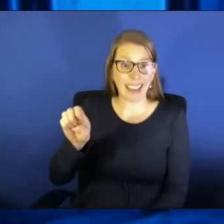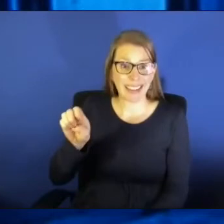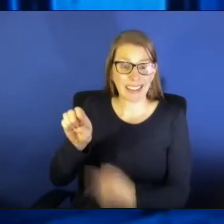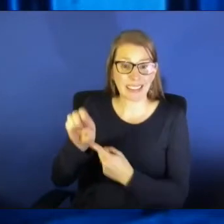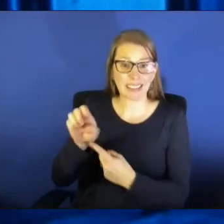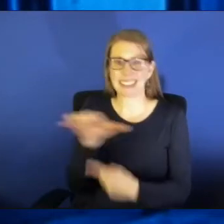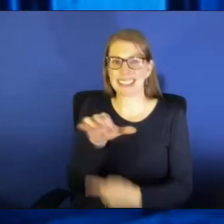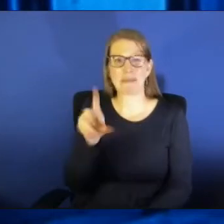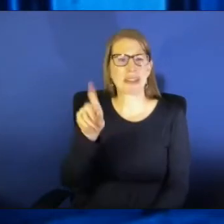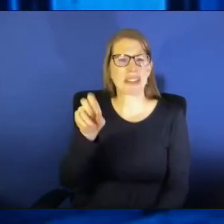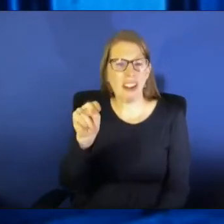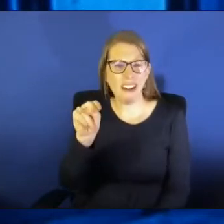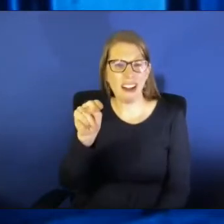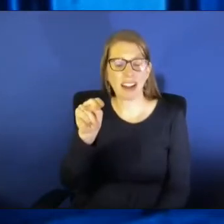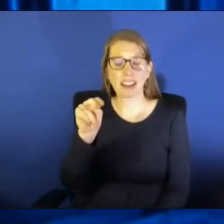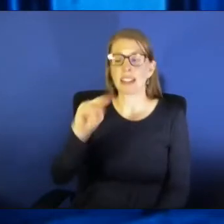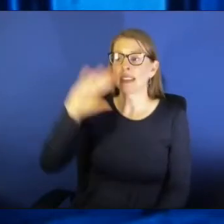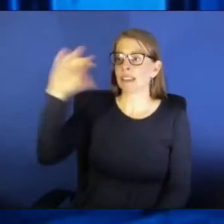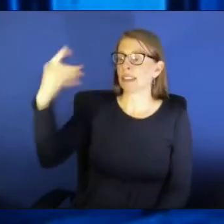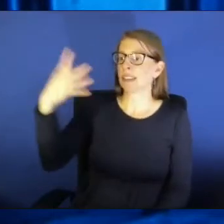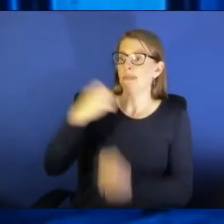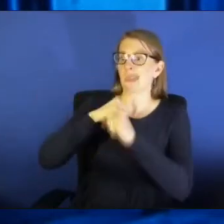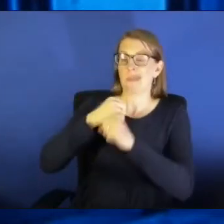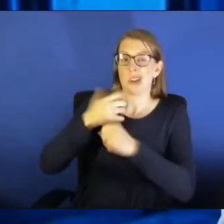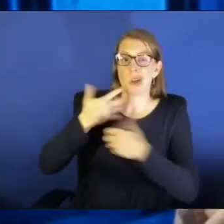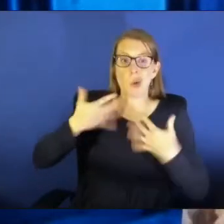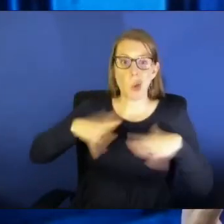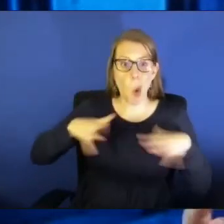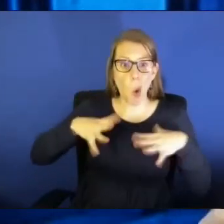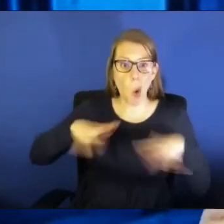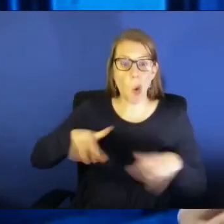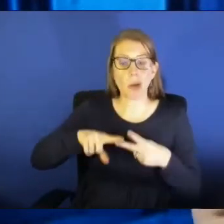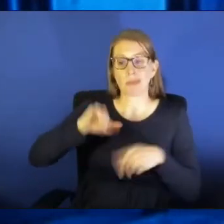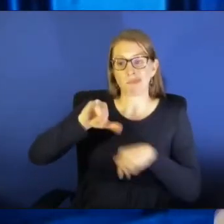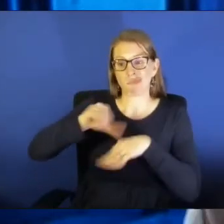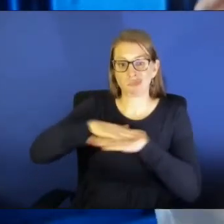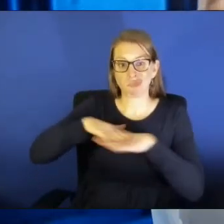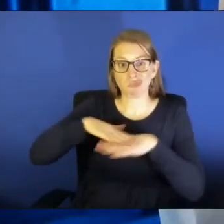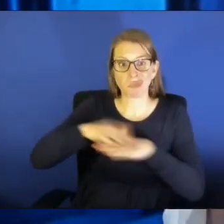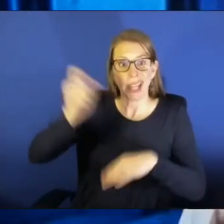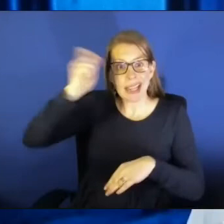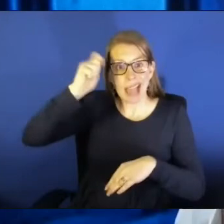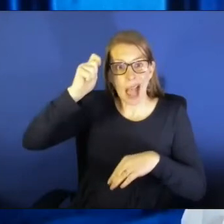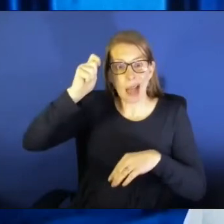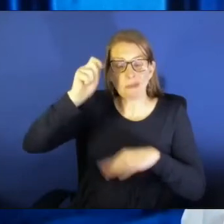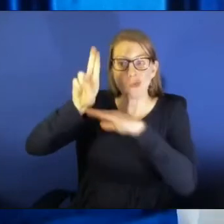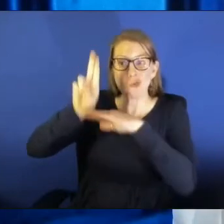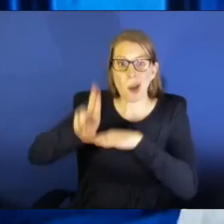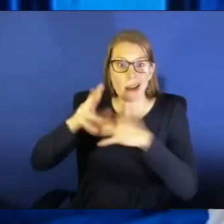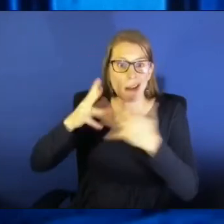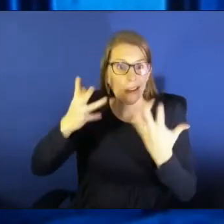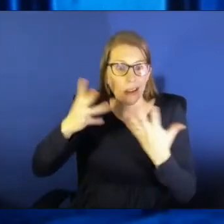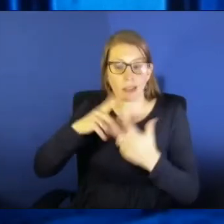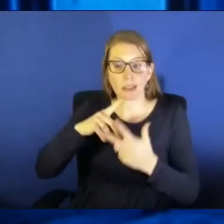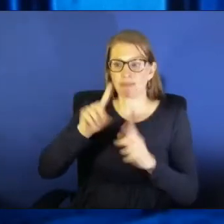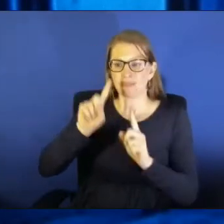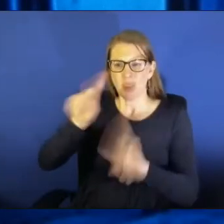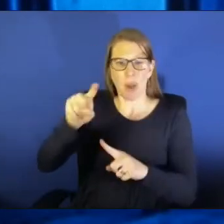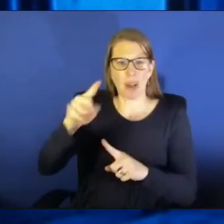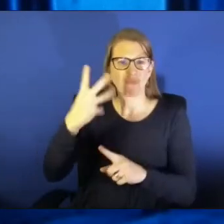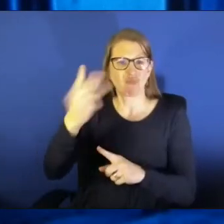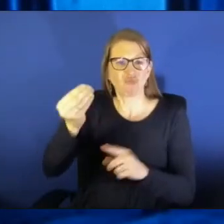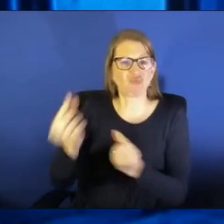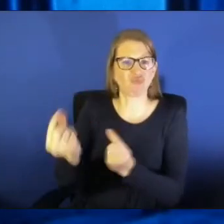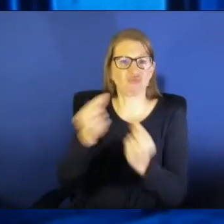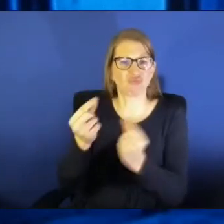protective clothing. It's about sunblock. It's about wearing caps to protect yourself from the sun. Go out, have fun. Just protect yourself in the